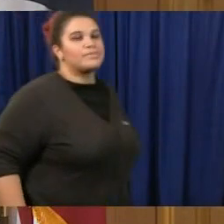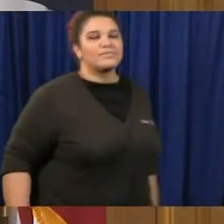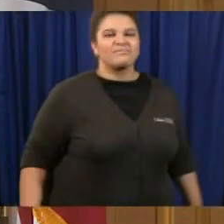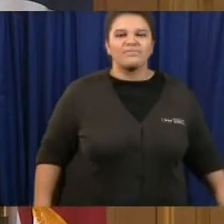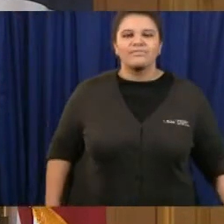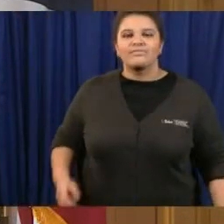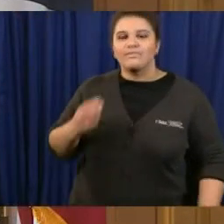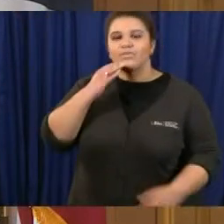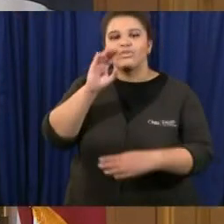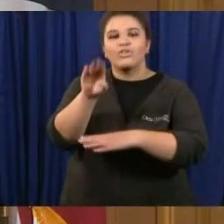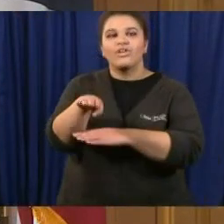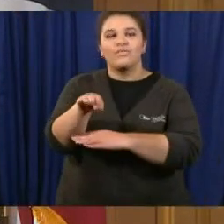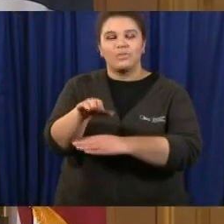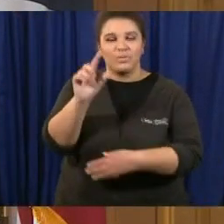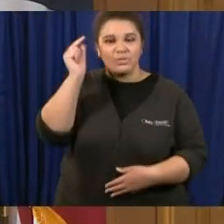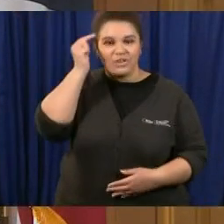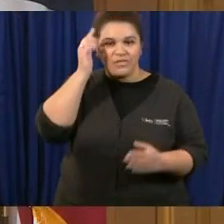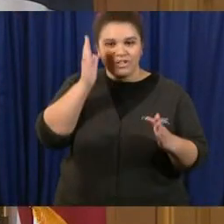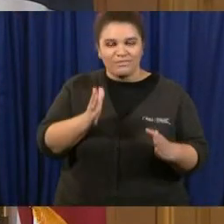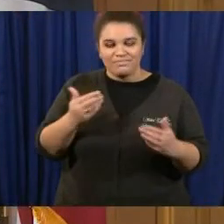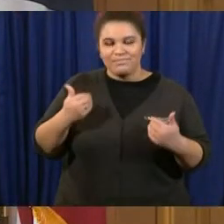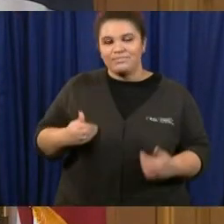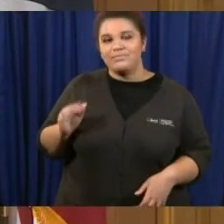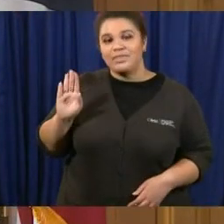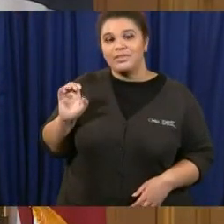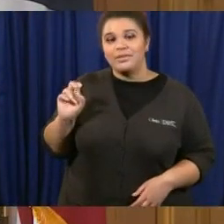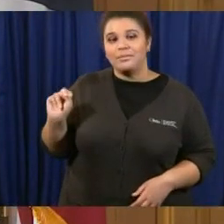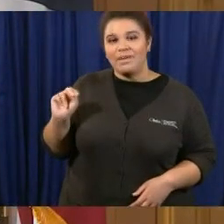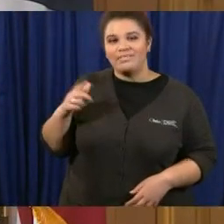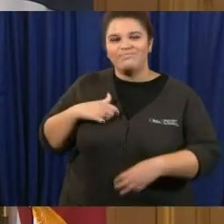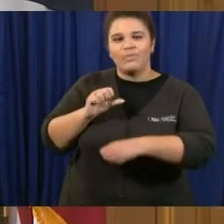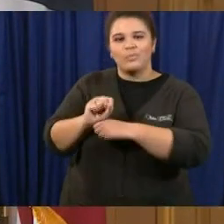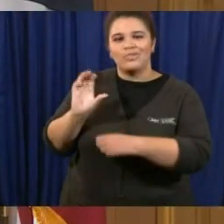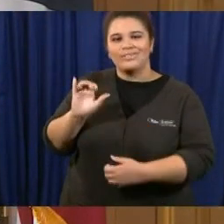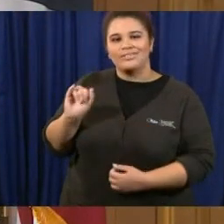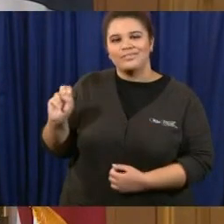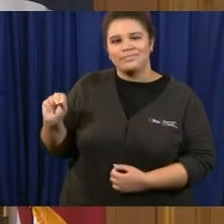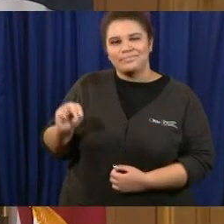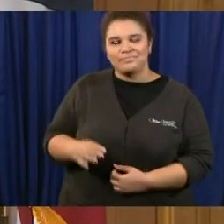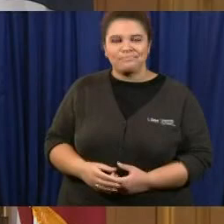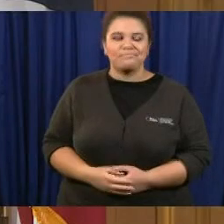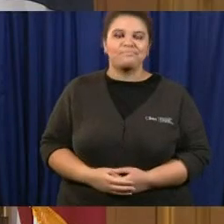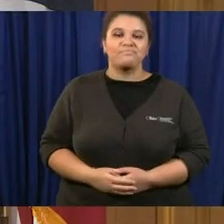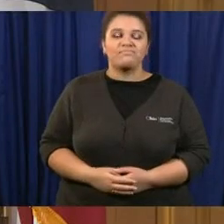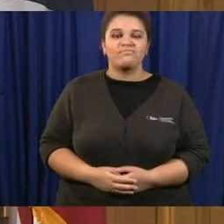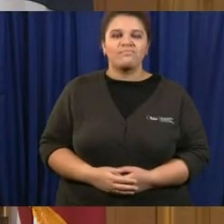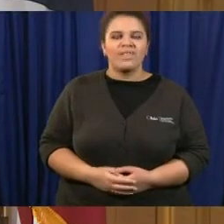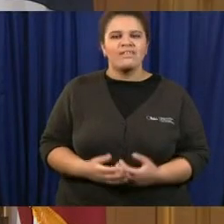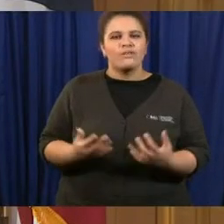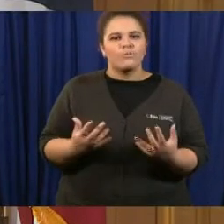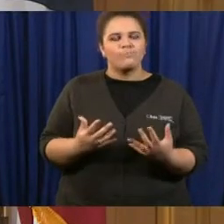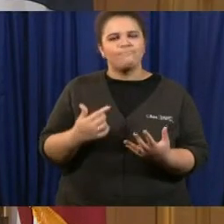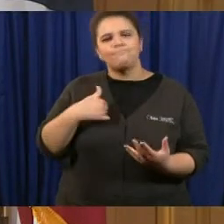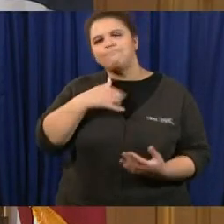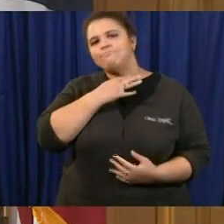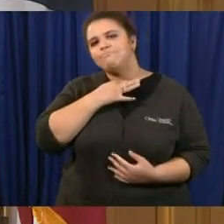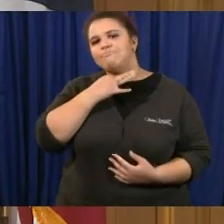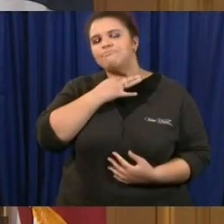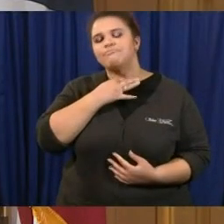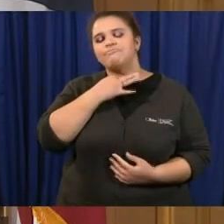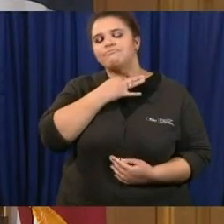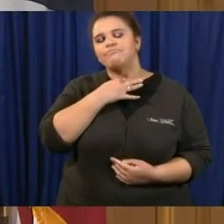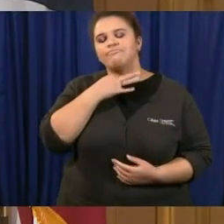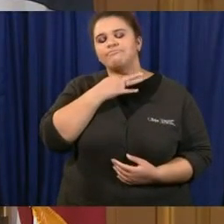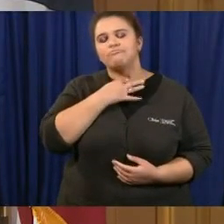Good afternoon, Governor DeWine. Ben Schwartz with WCPO in Cincinnati. Governor, I'm curious if you have